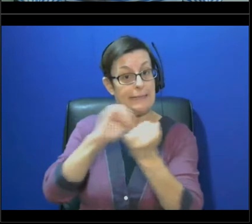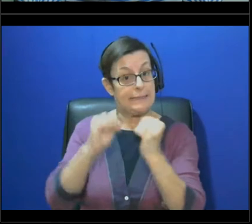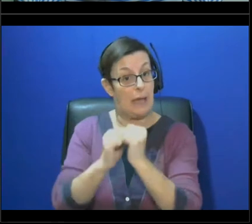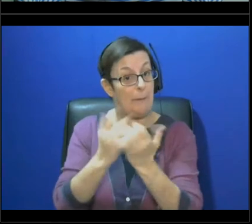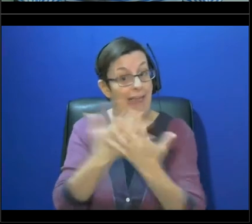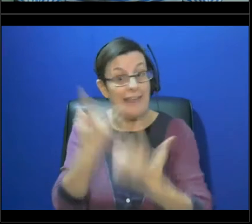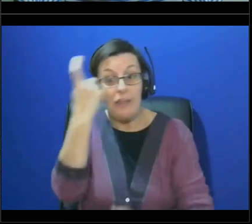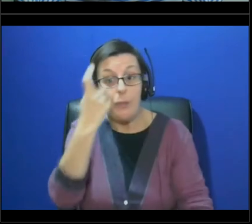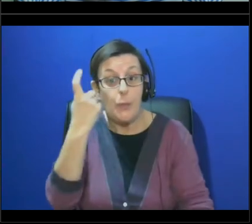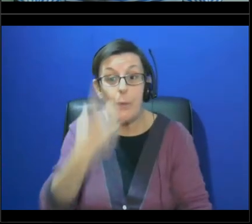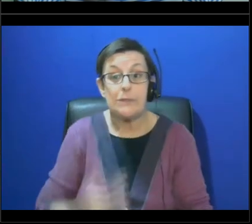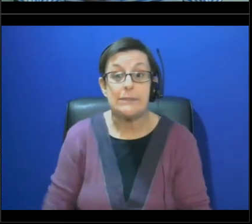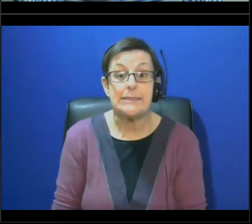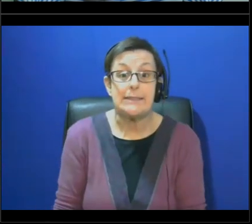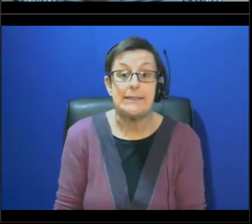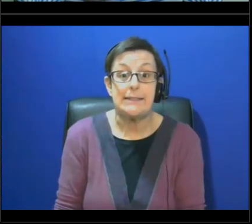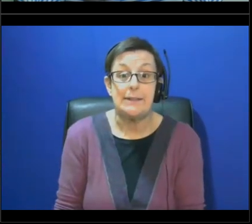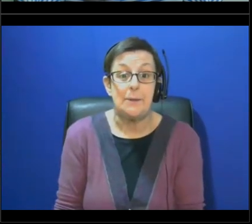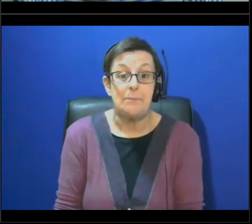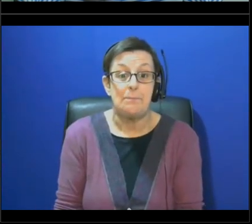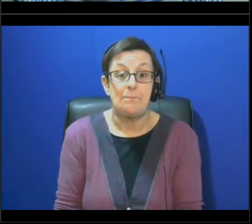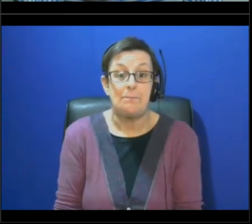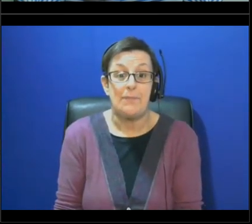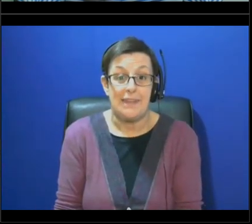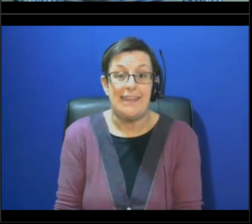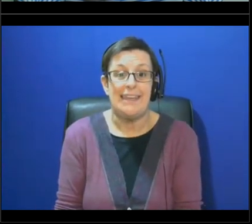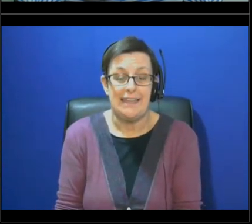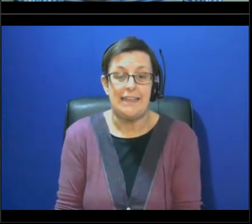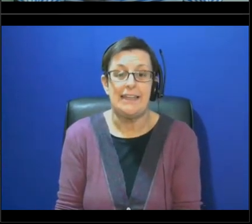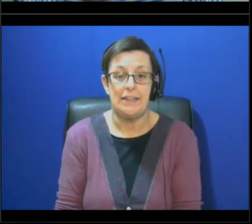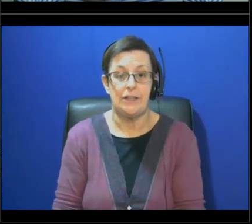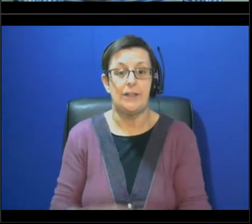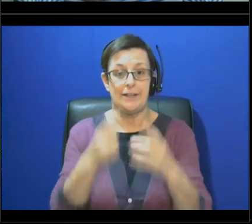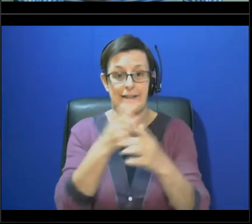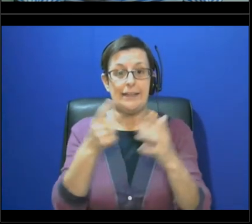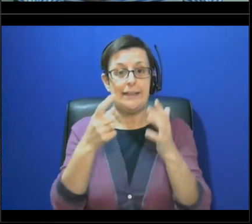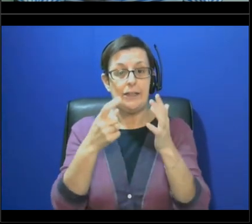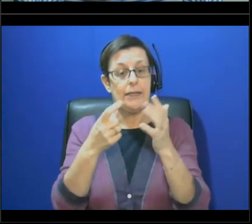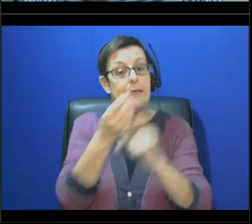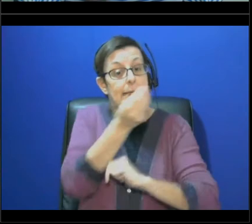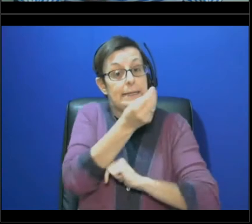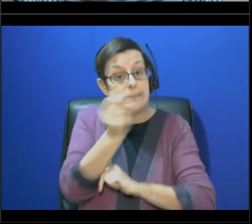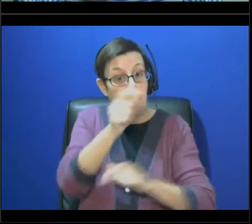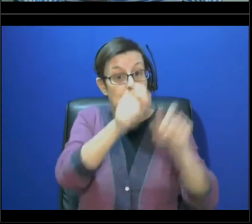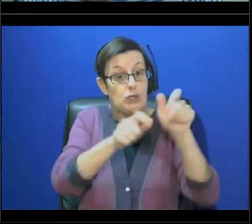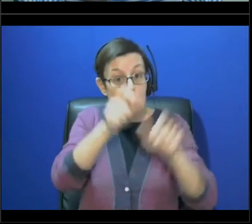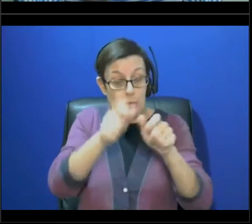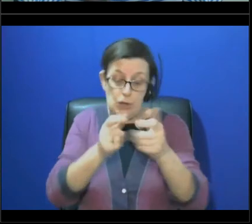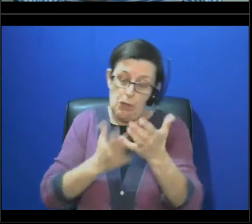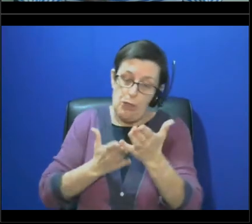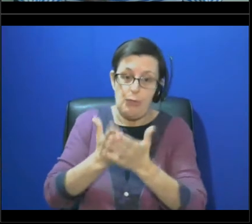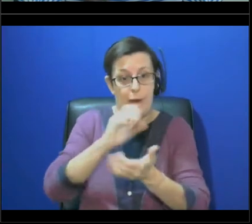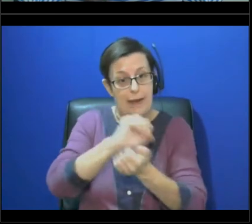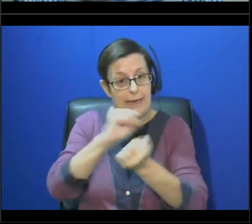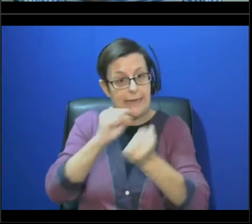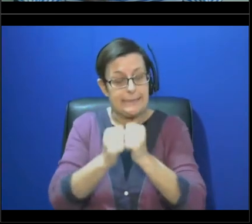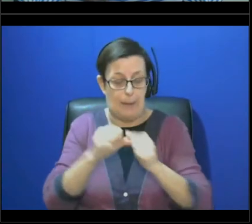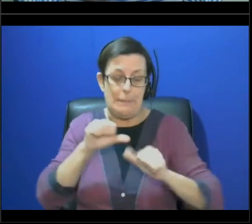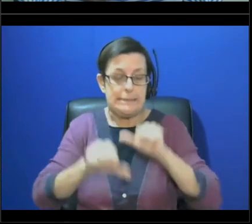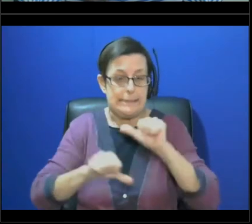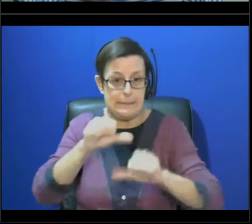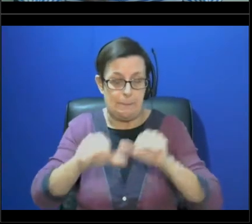that? So some of the students we've had going through the exam system, because